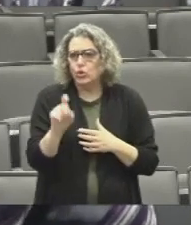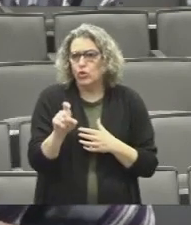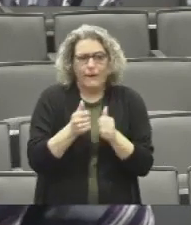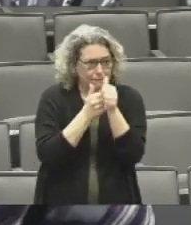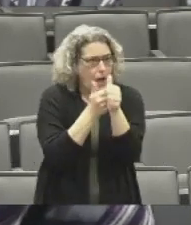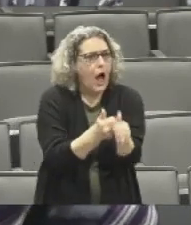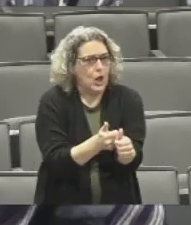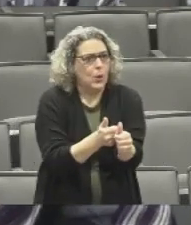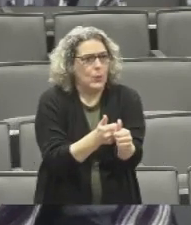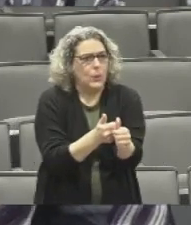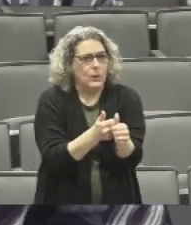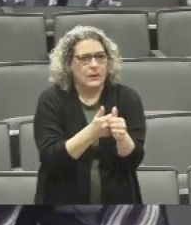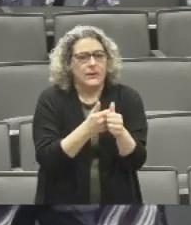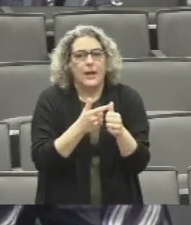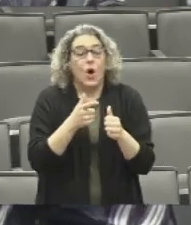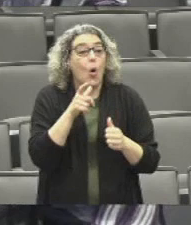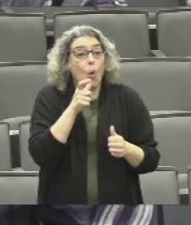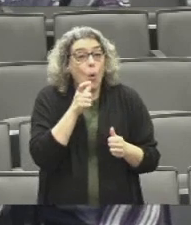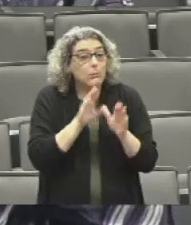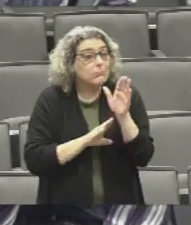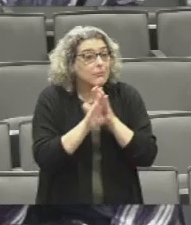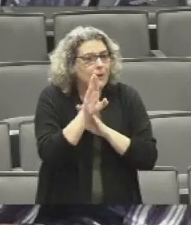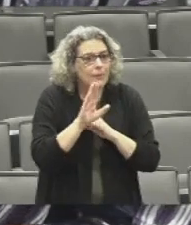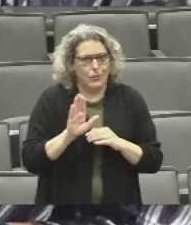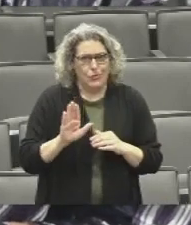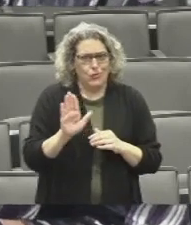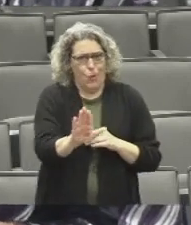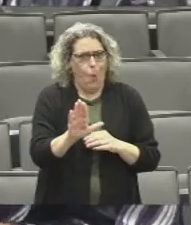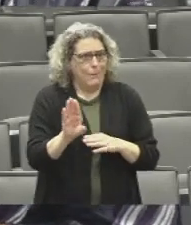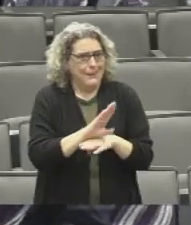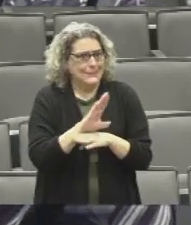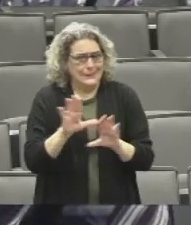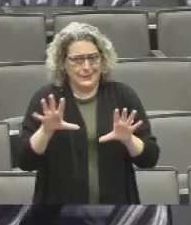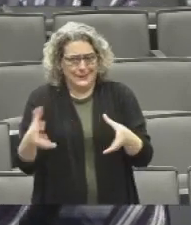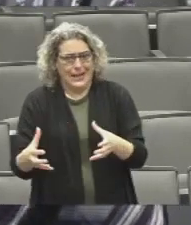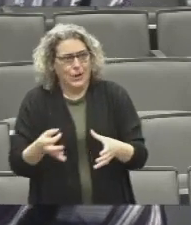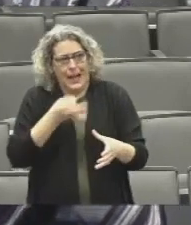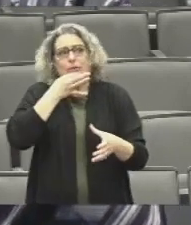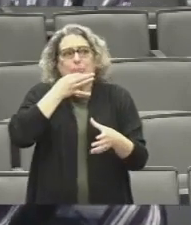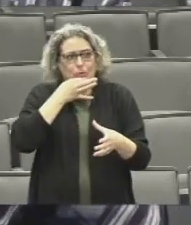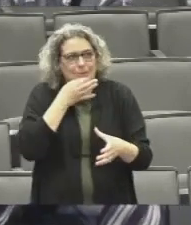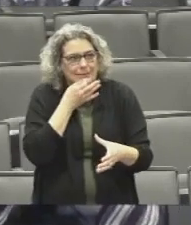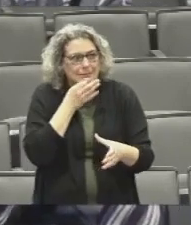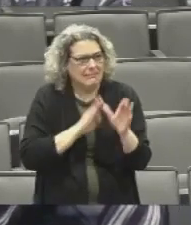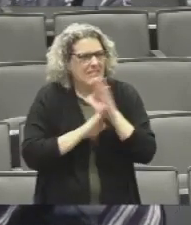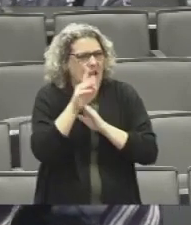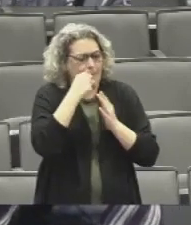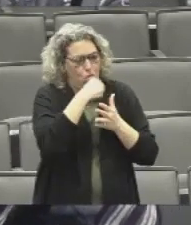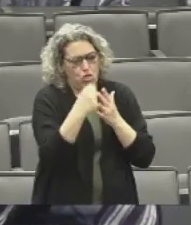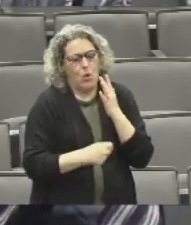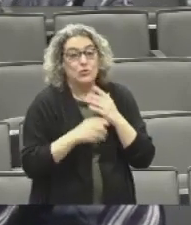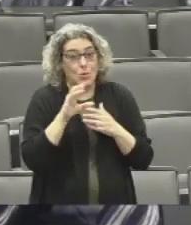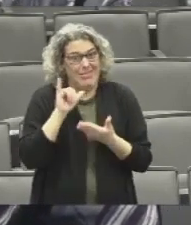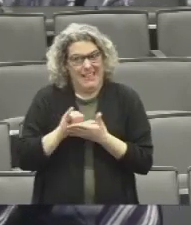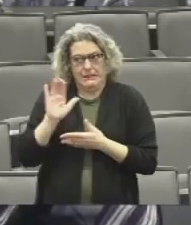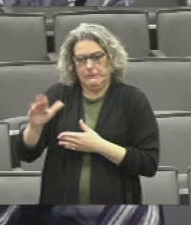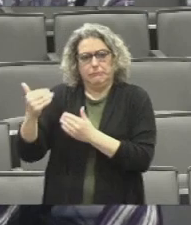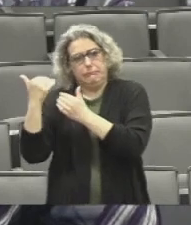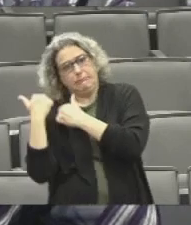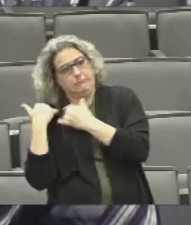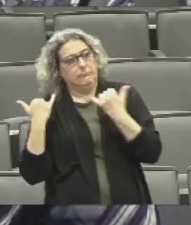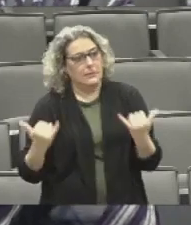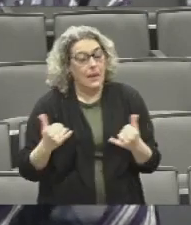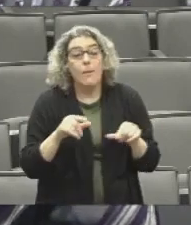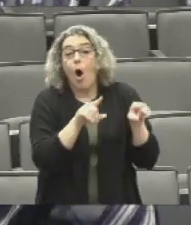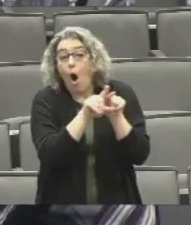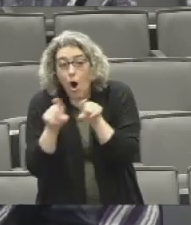follow. They've been put together with your sector expertise and so on. So that's what he's doing. He's also